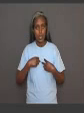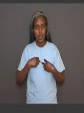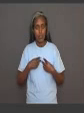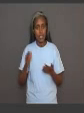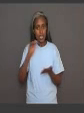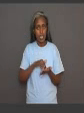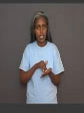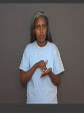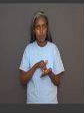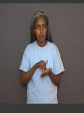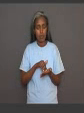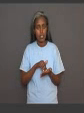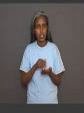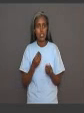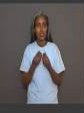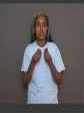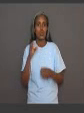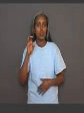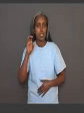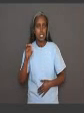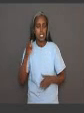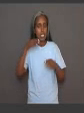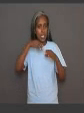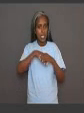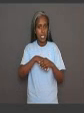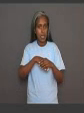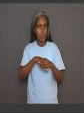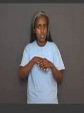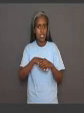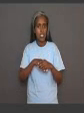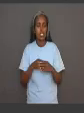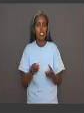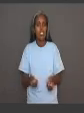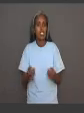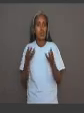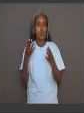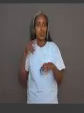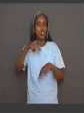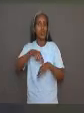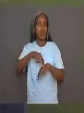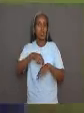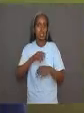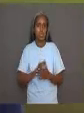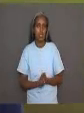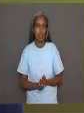proven that shop C's income is the most consistent.